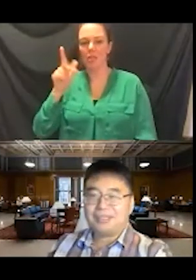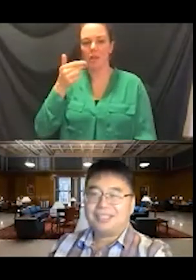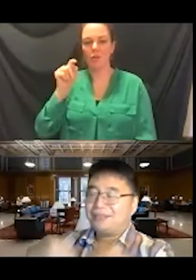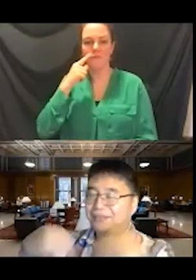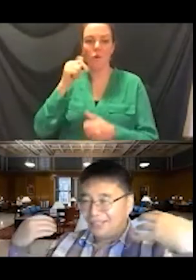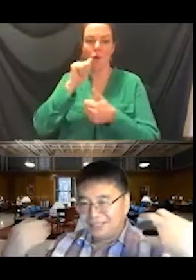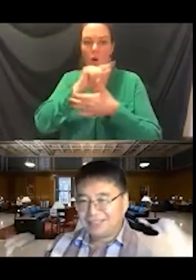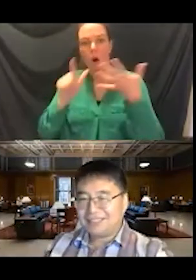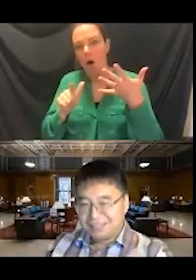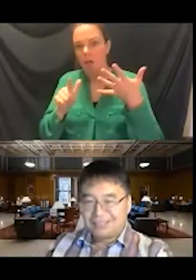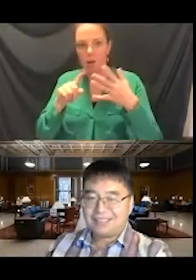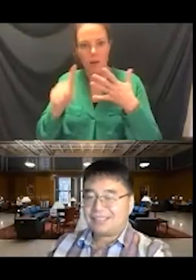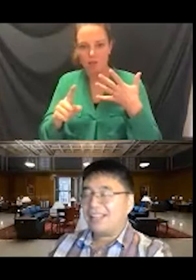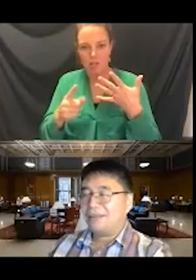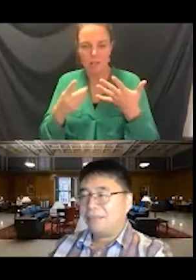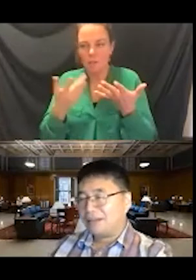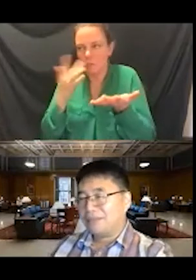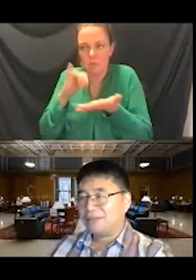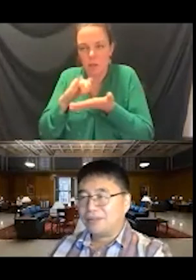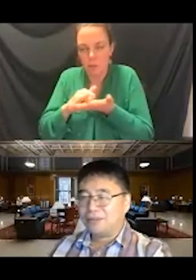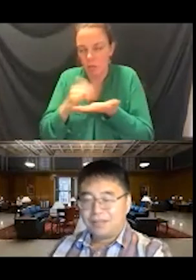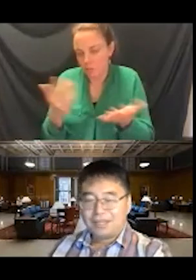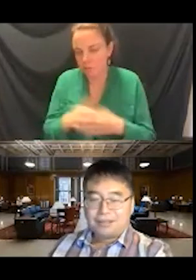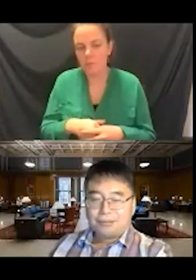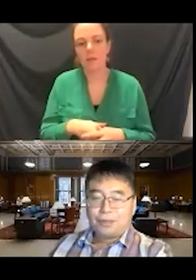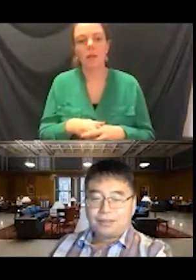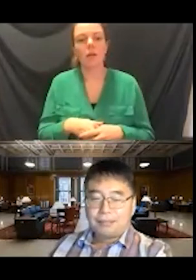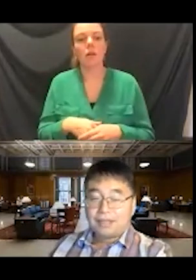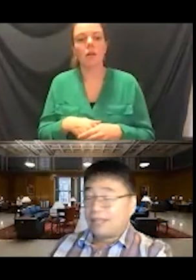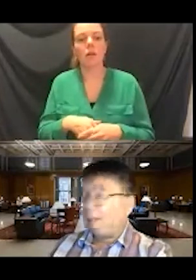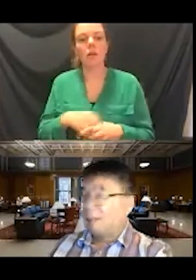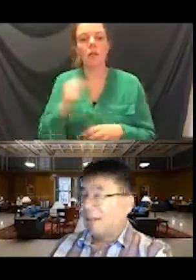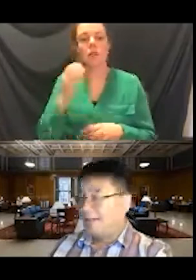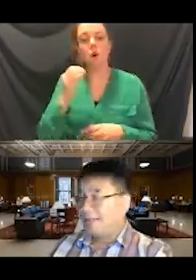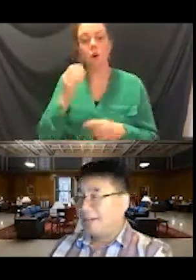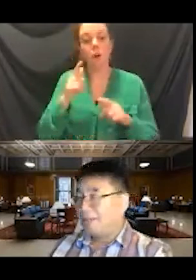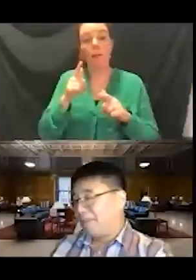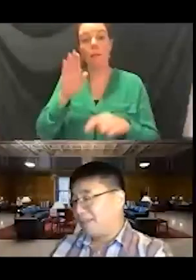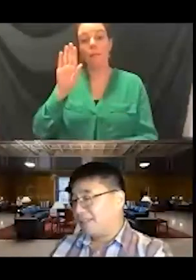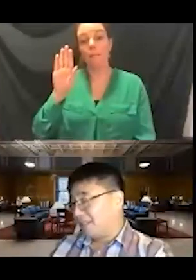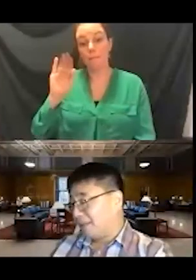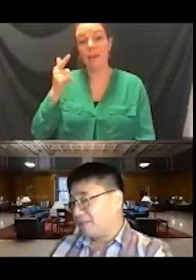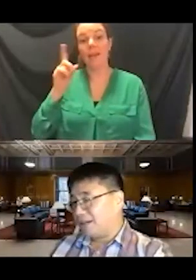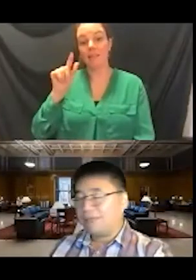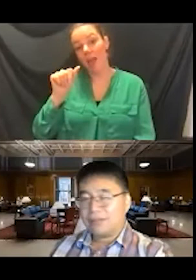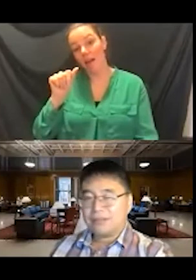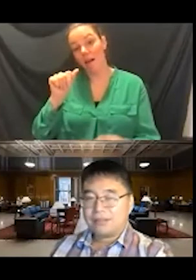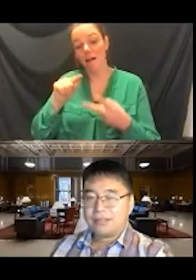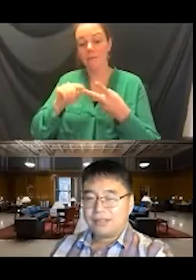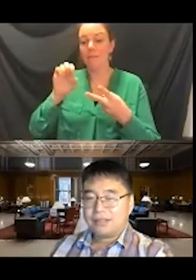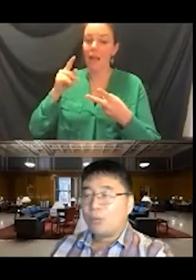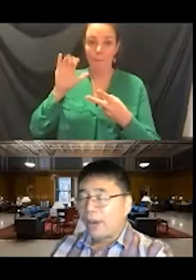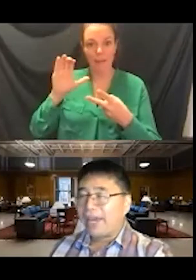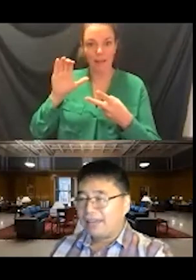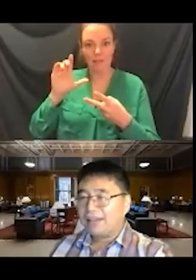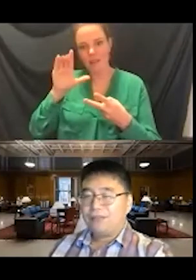feasible, right? That's not possible. So what the big data, i.e. our Epic and claims data offers